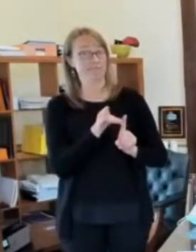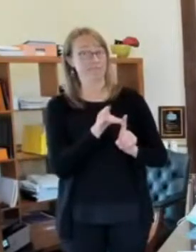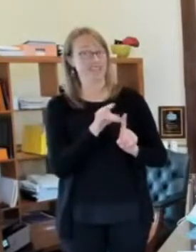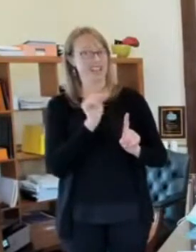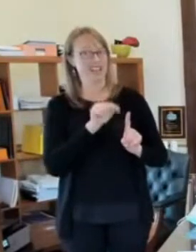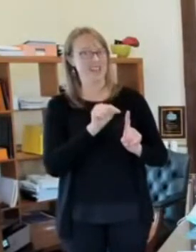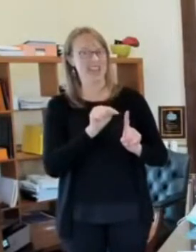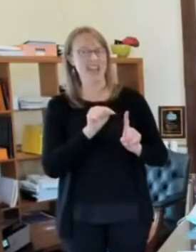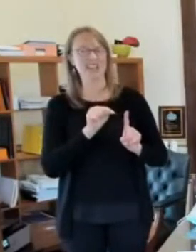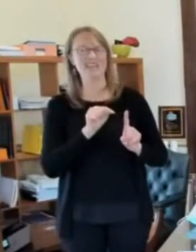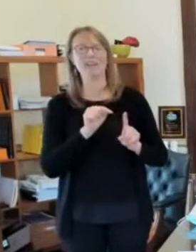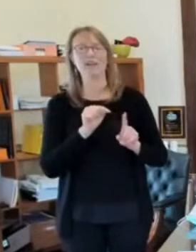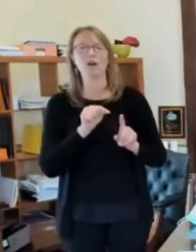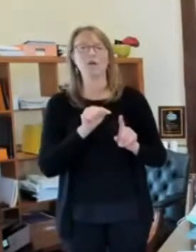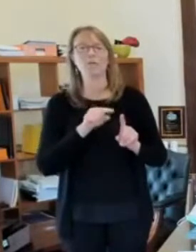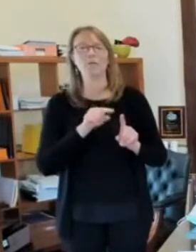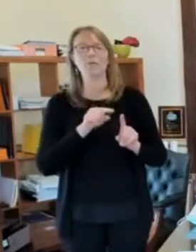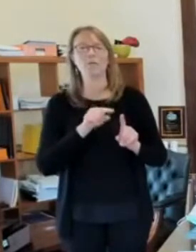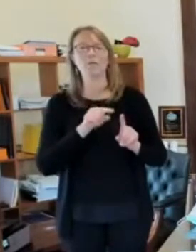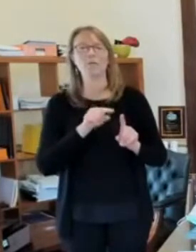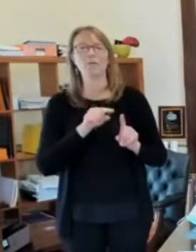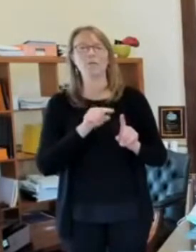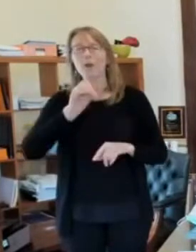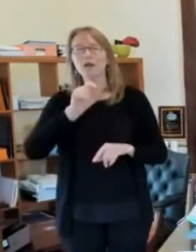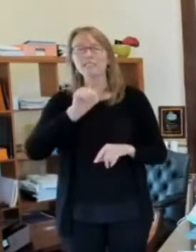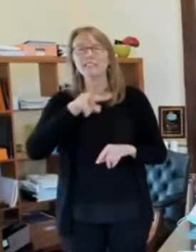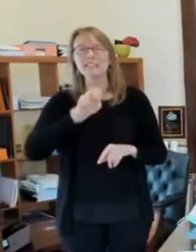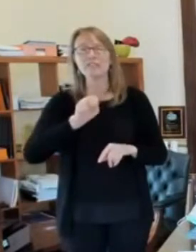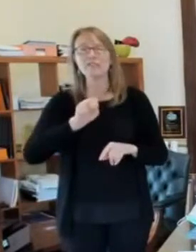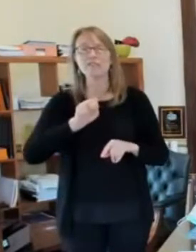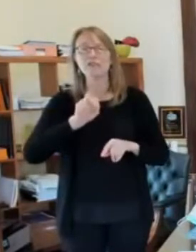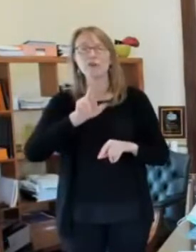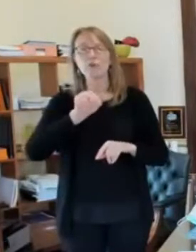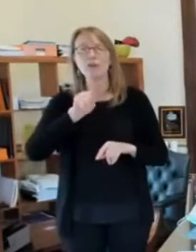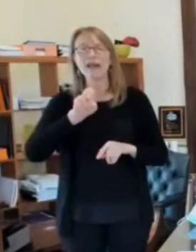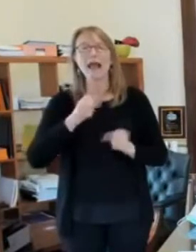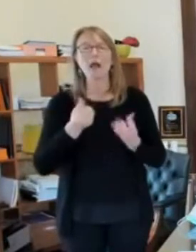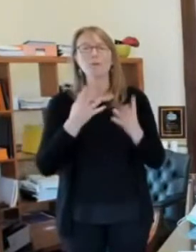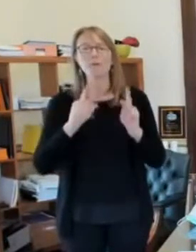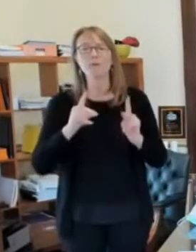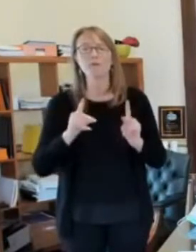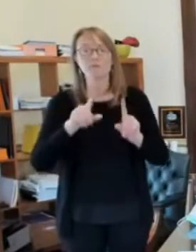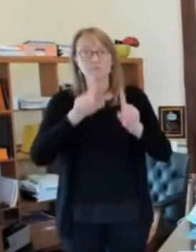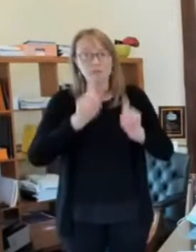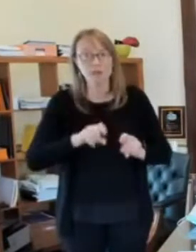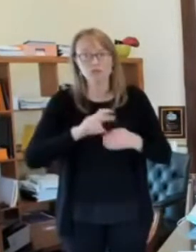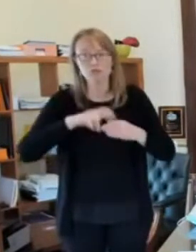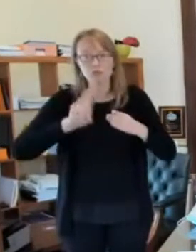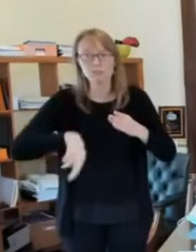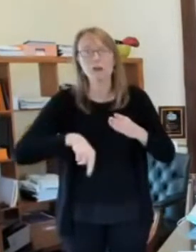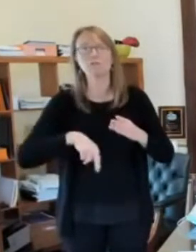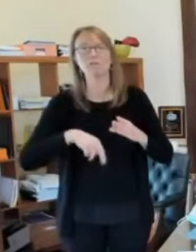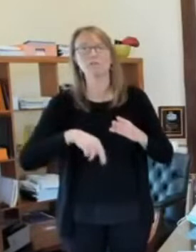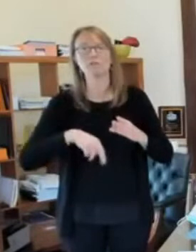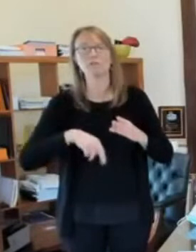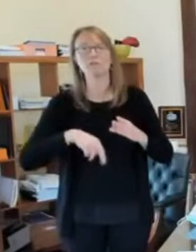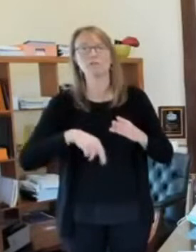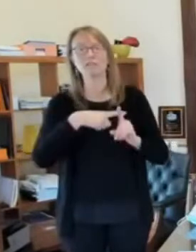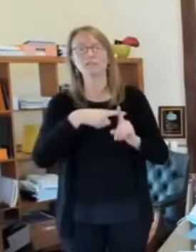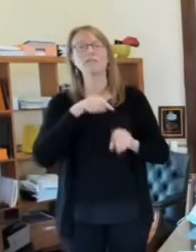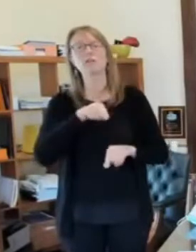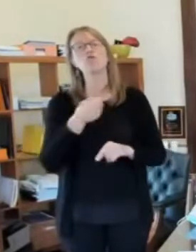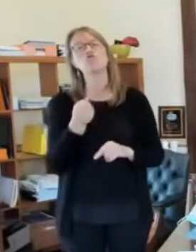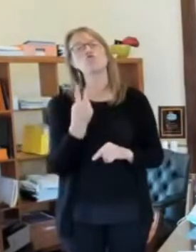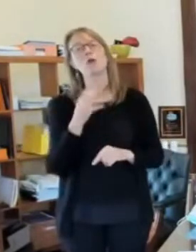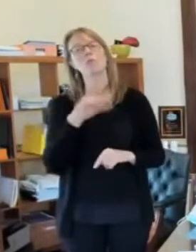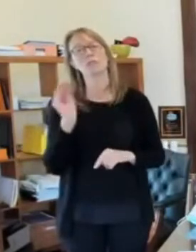glad about that. Still too high, but it was up in the 20% range. So